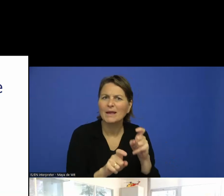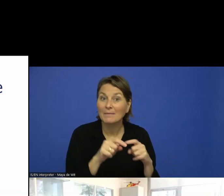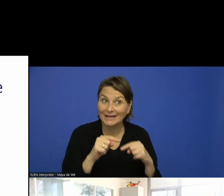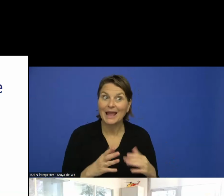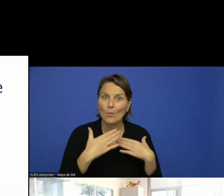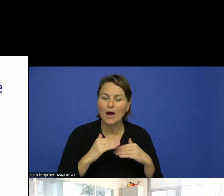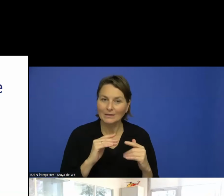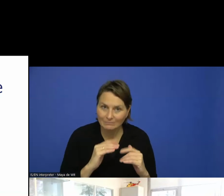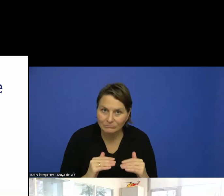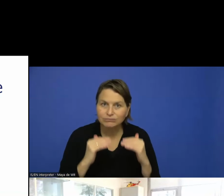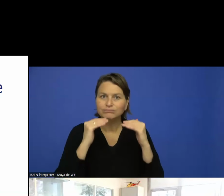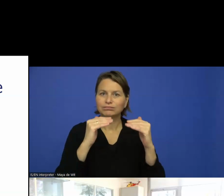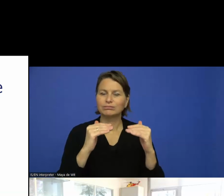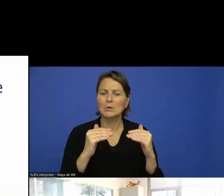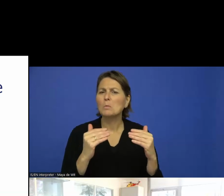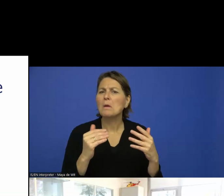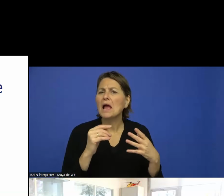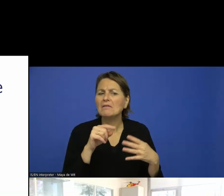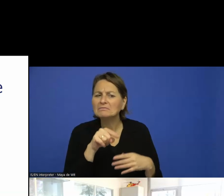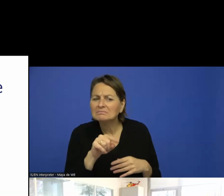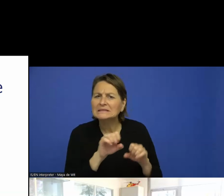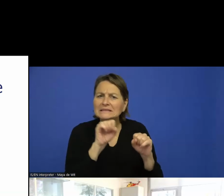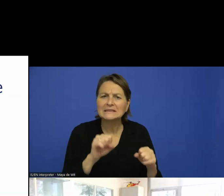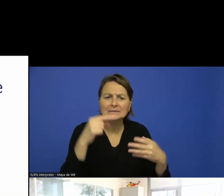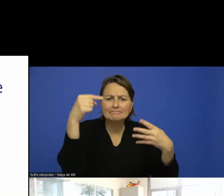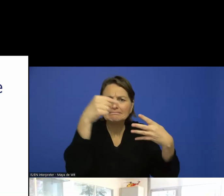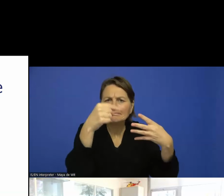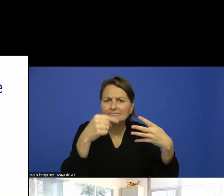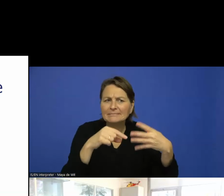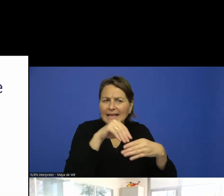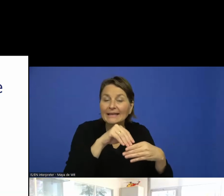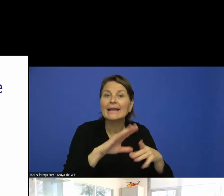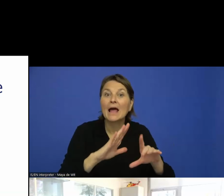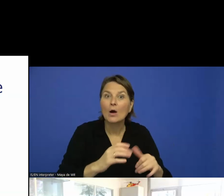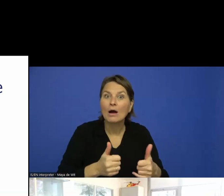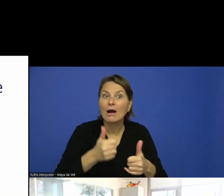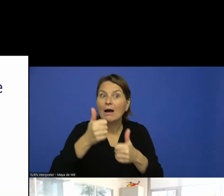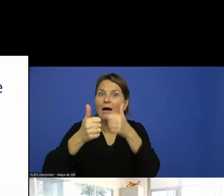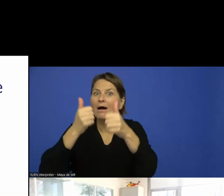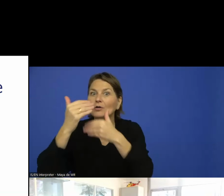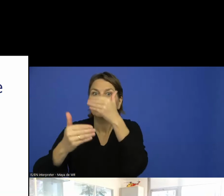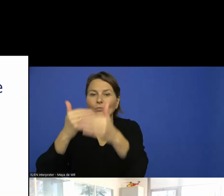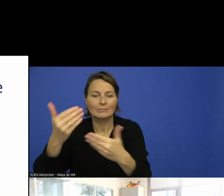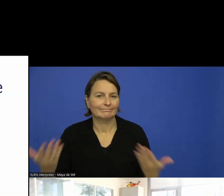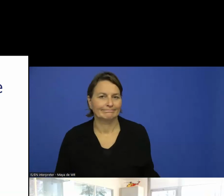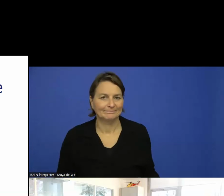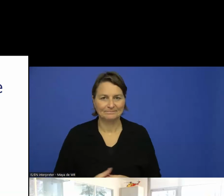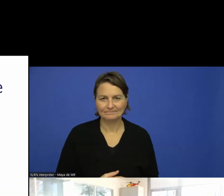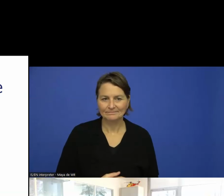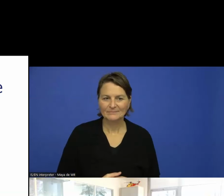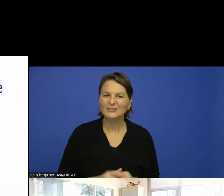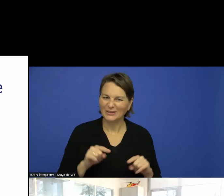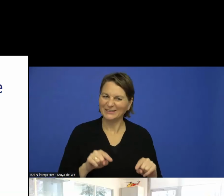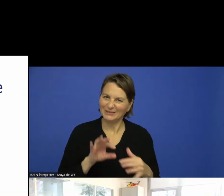the elements or parts of that system, and how does it perform? That's the systems view.